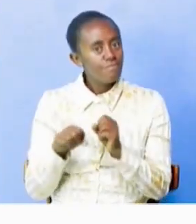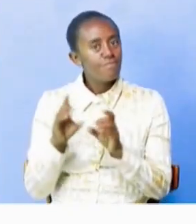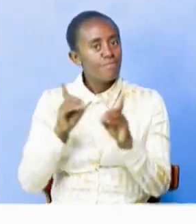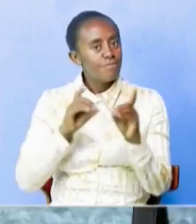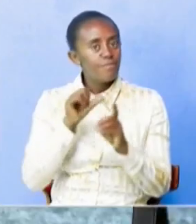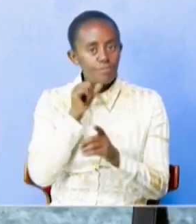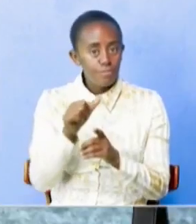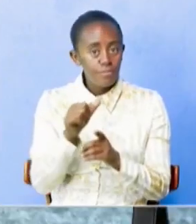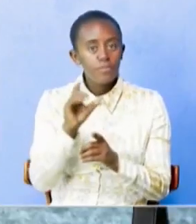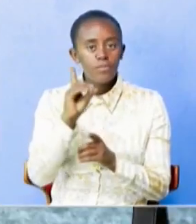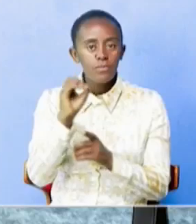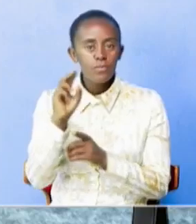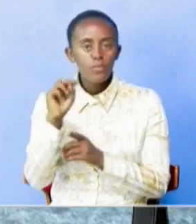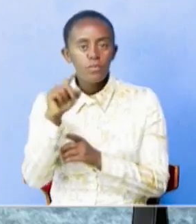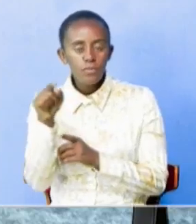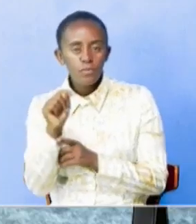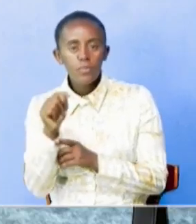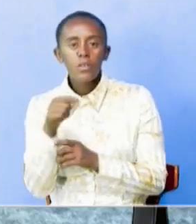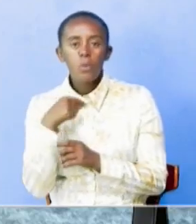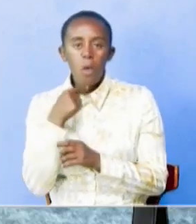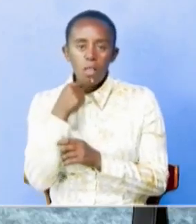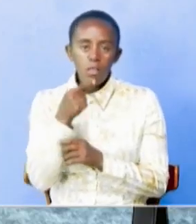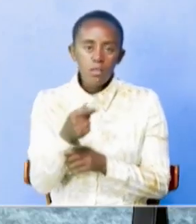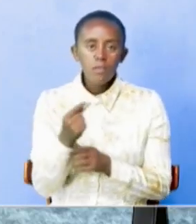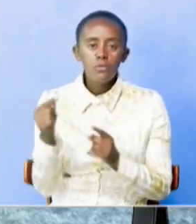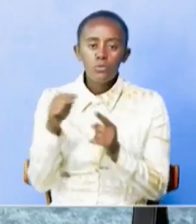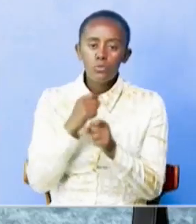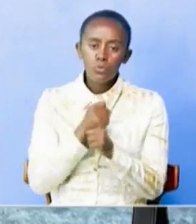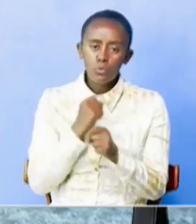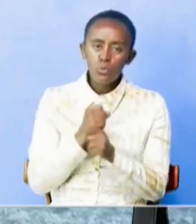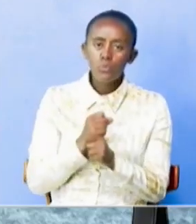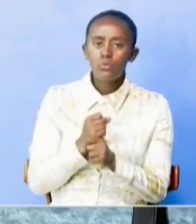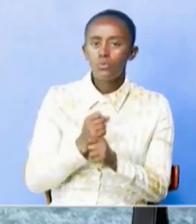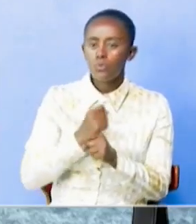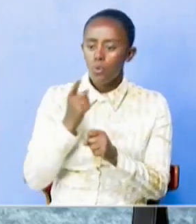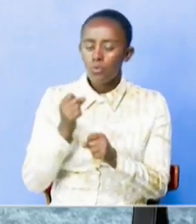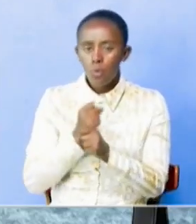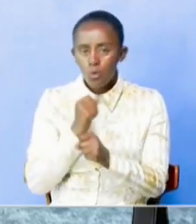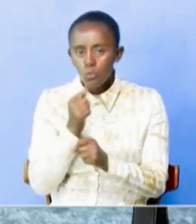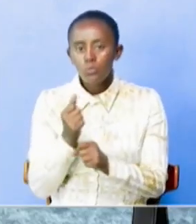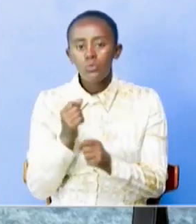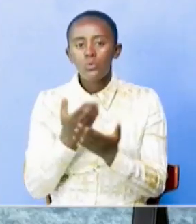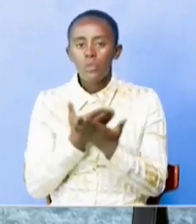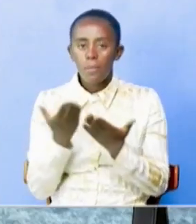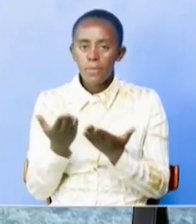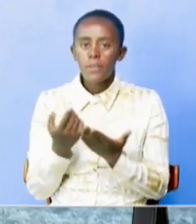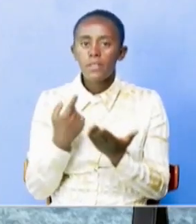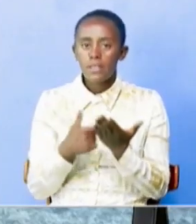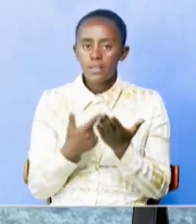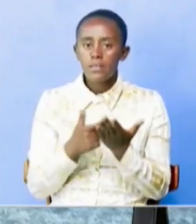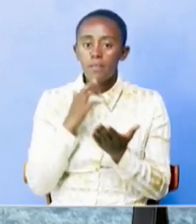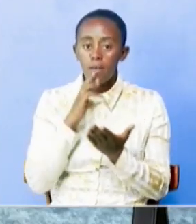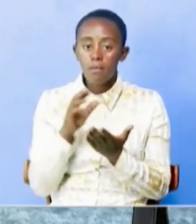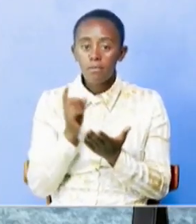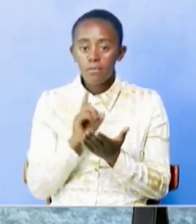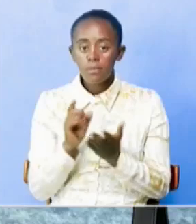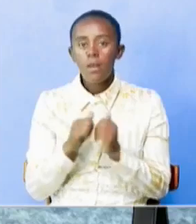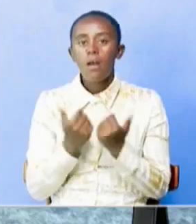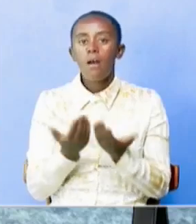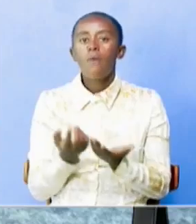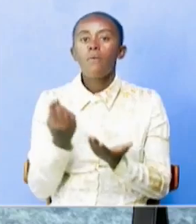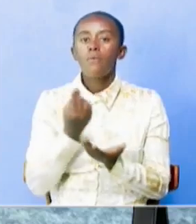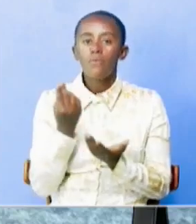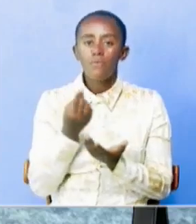don't. We are doing what? We are telling someone to do something or not to do something. So these are what? How we